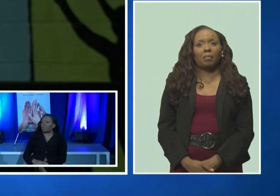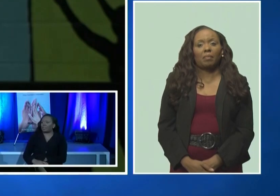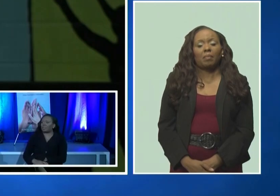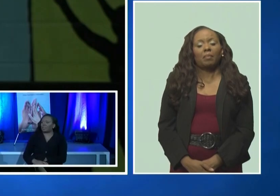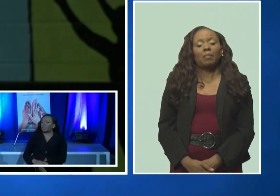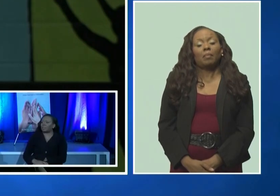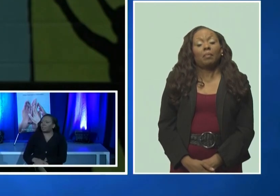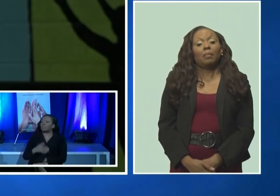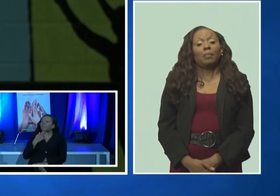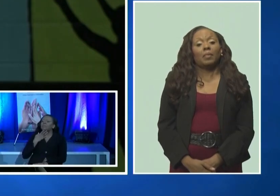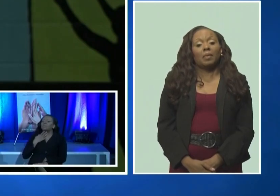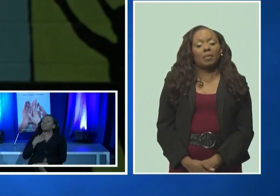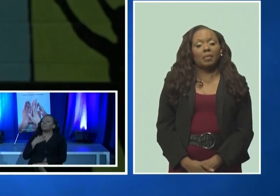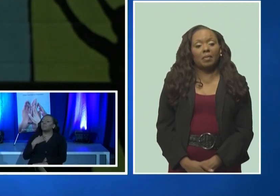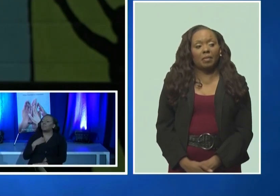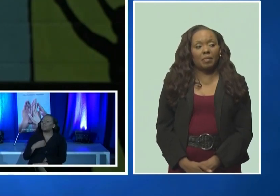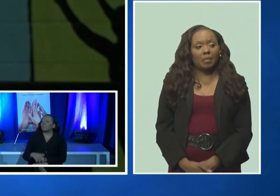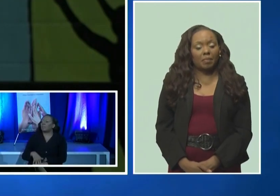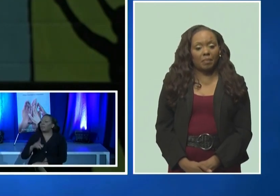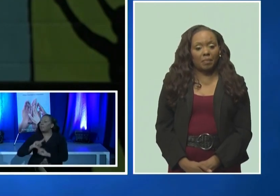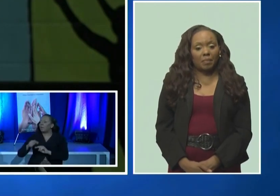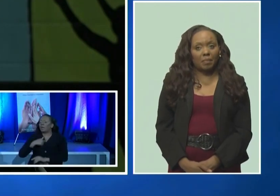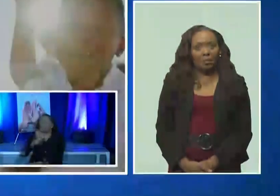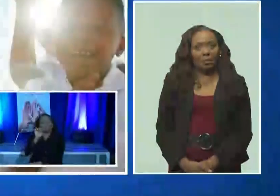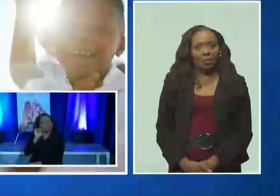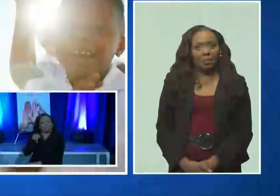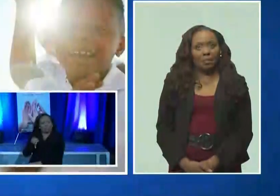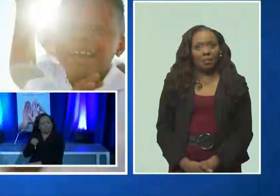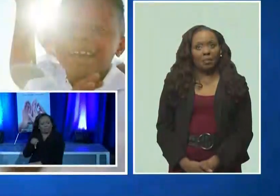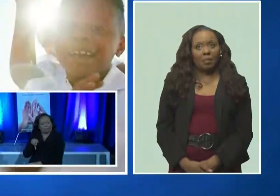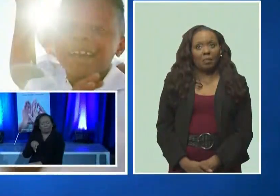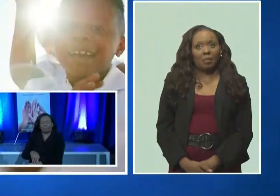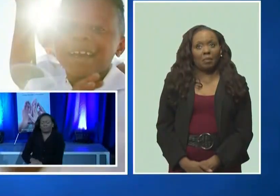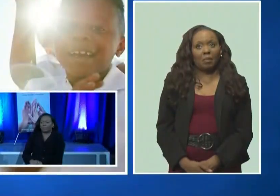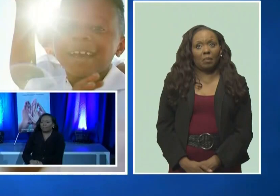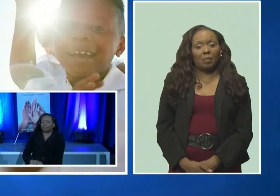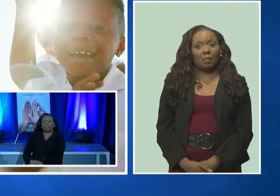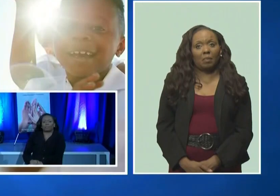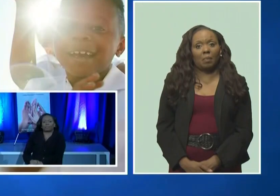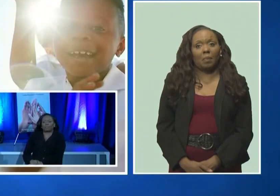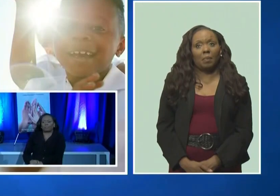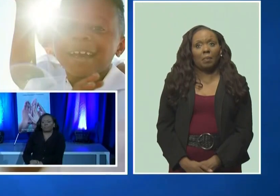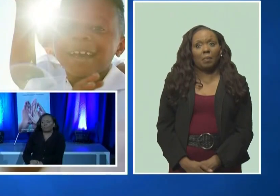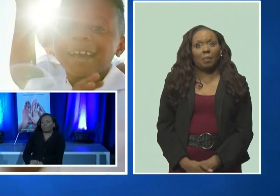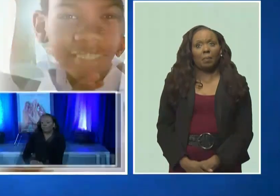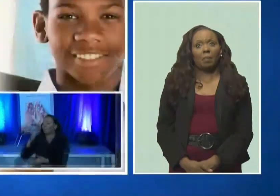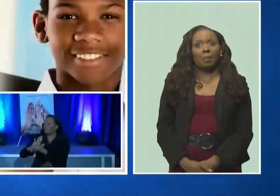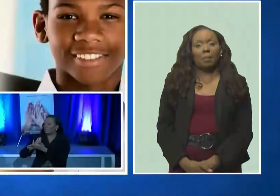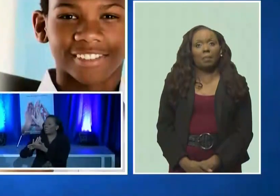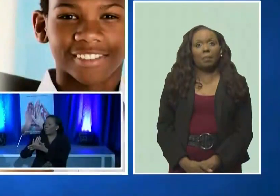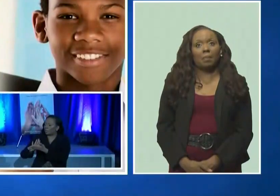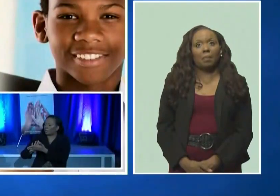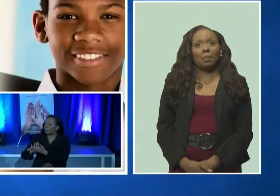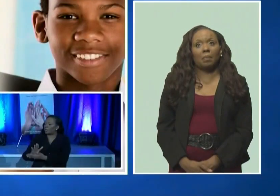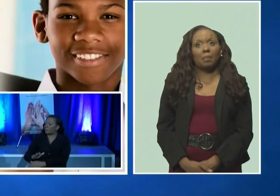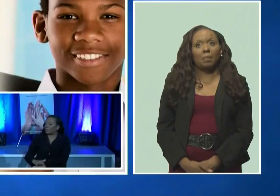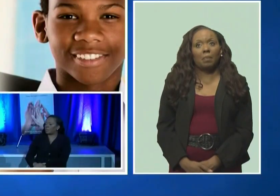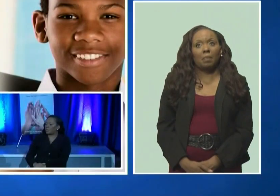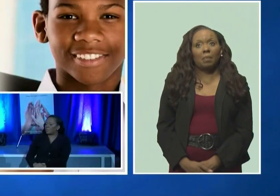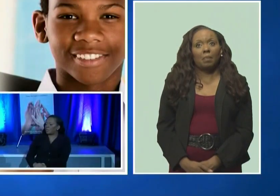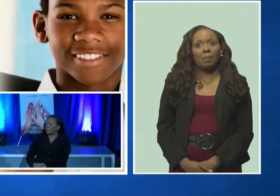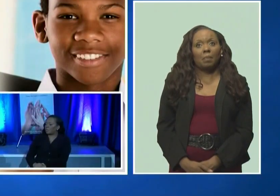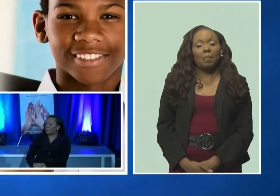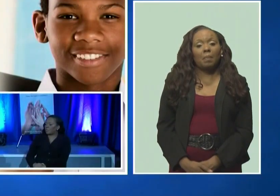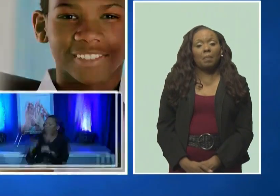two-tier system to that of a three-tier system. What the perceived real benefits will be, when can the effects of the change